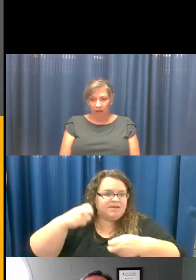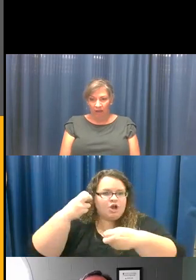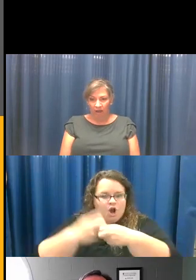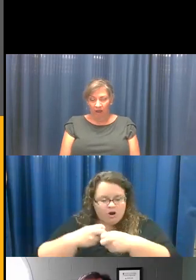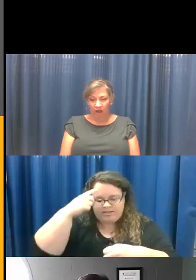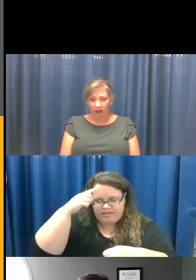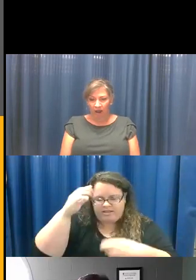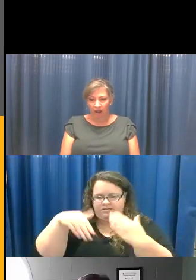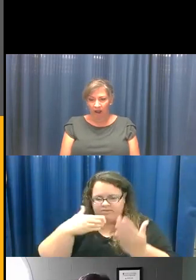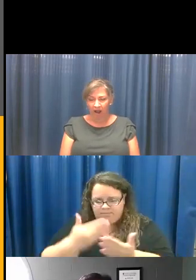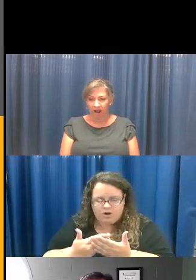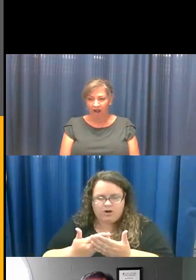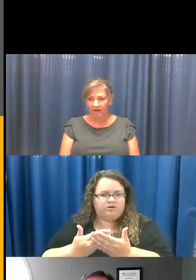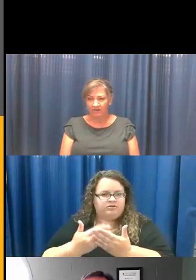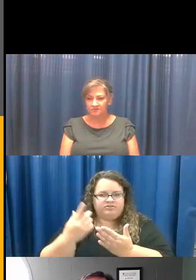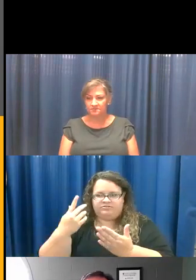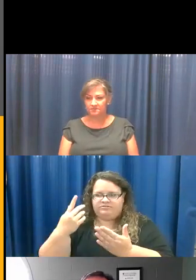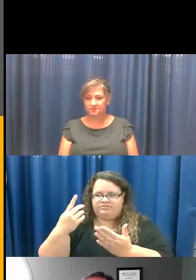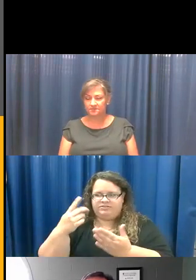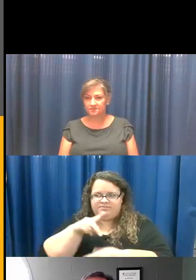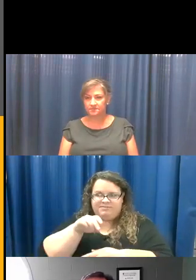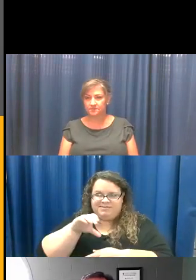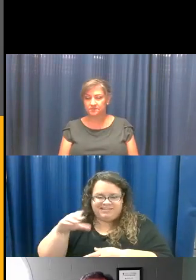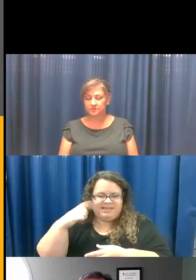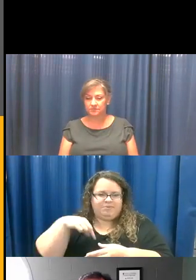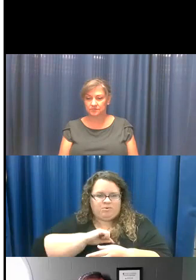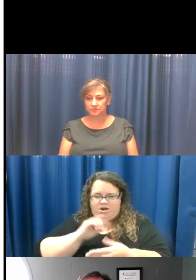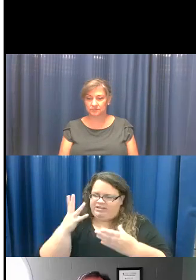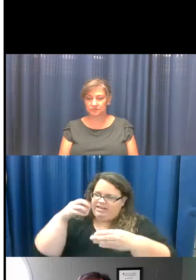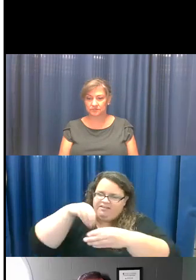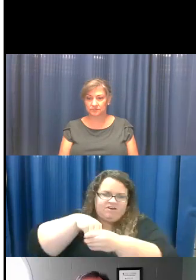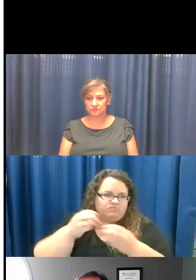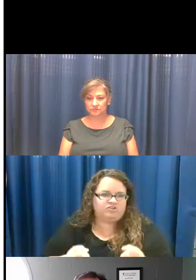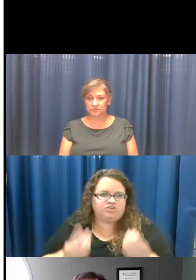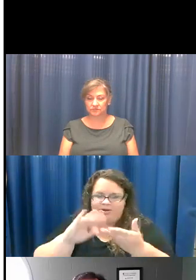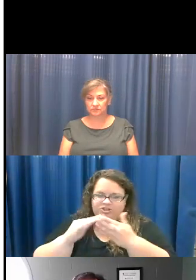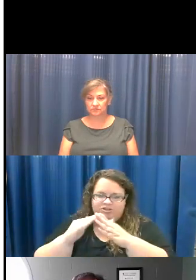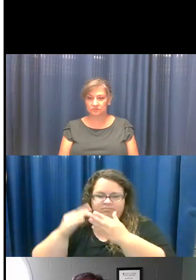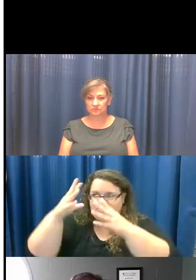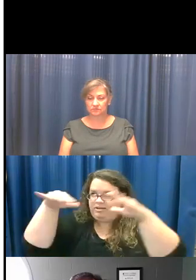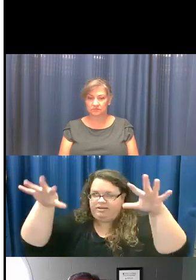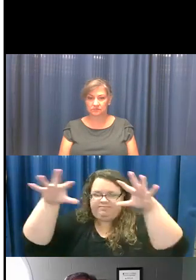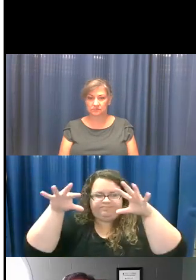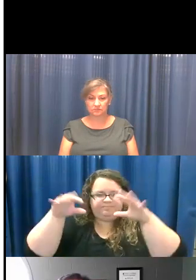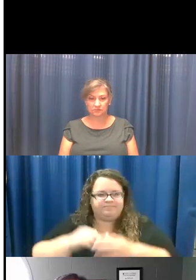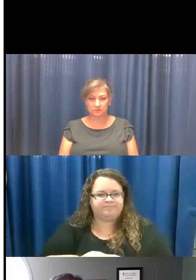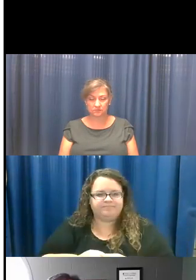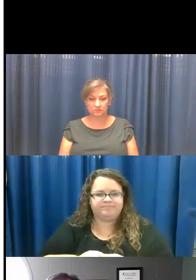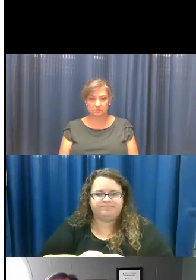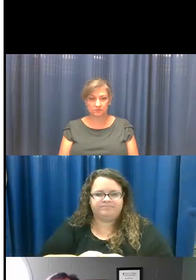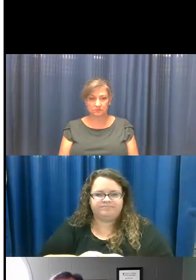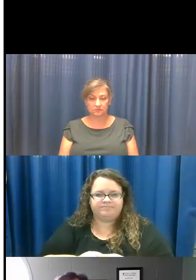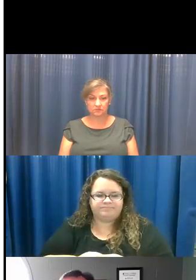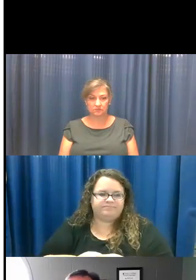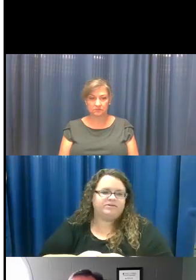of them all because we're so involved in so many aspects of our community. But some of the things that we are involved in of course,